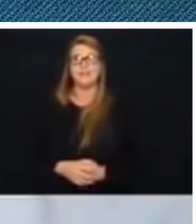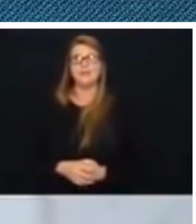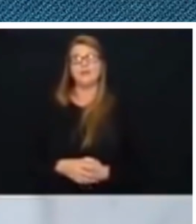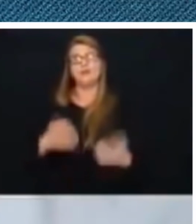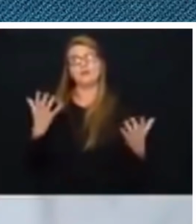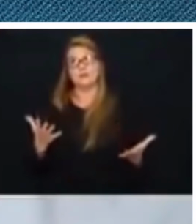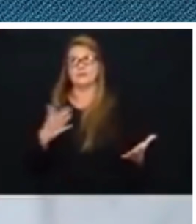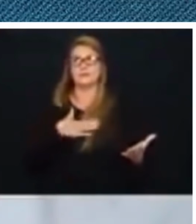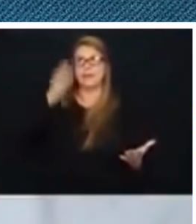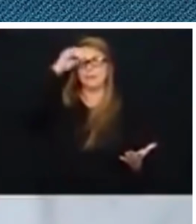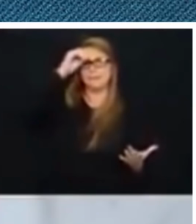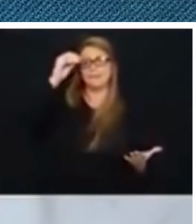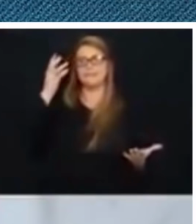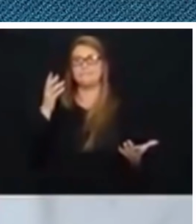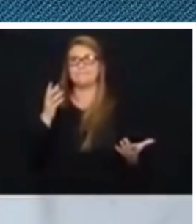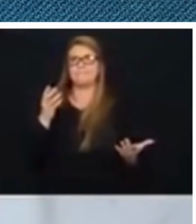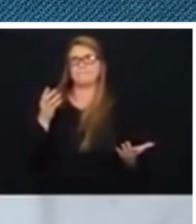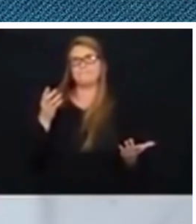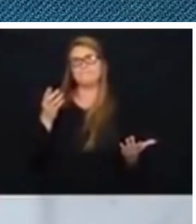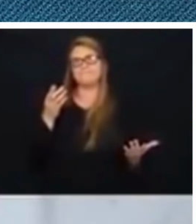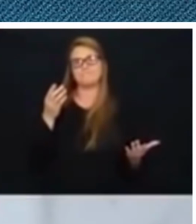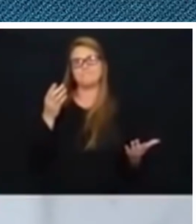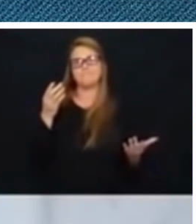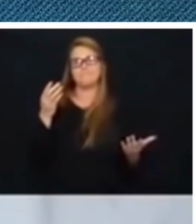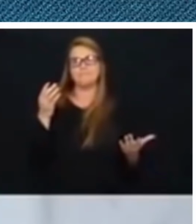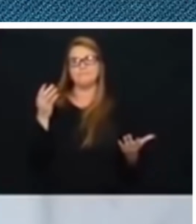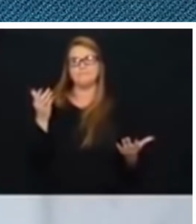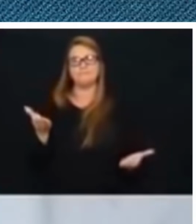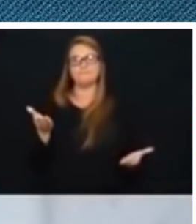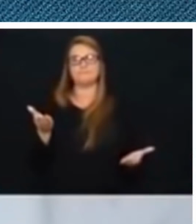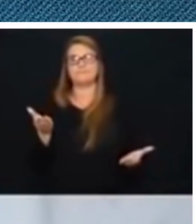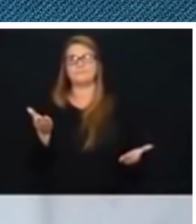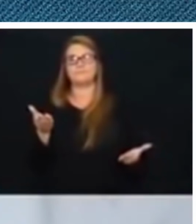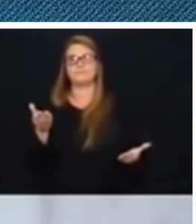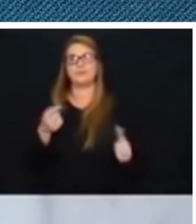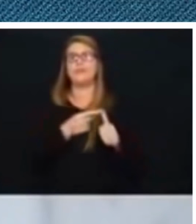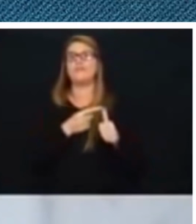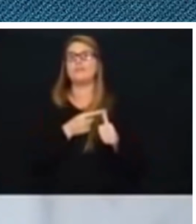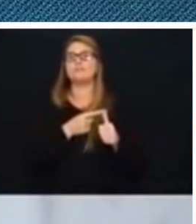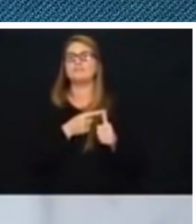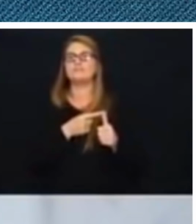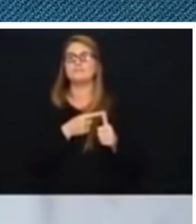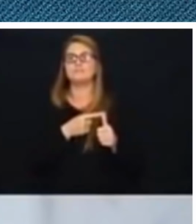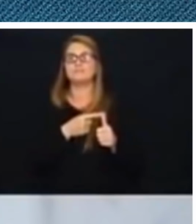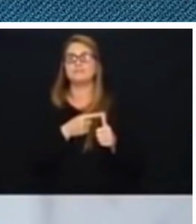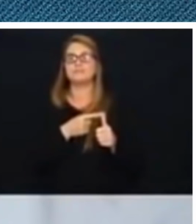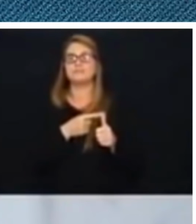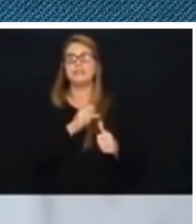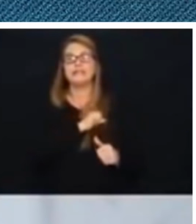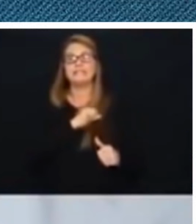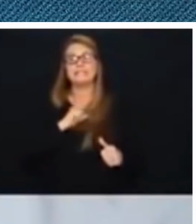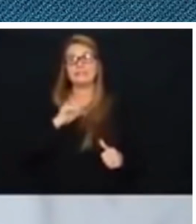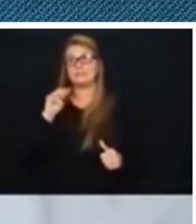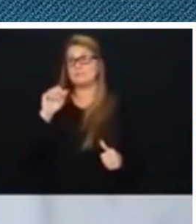but just think about just this. First of all, I think Senator